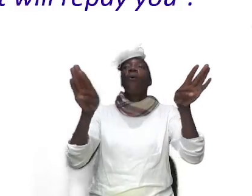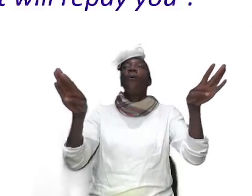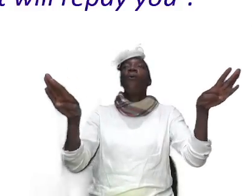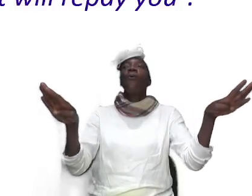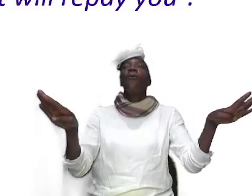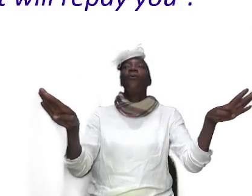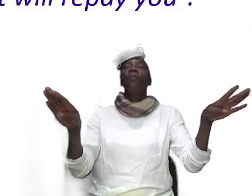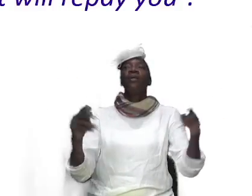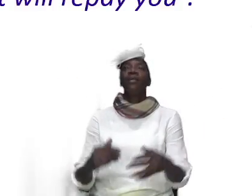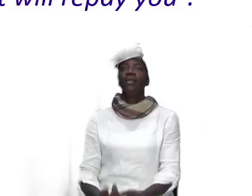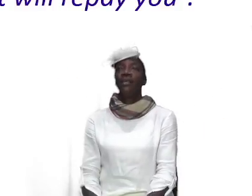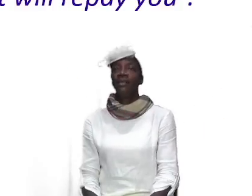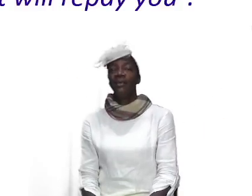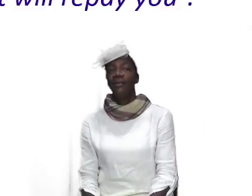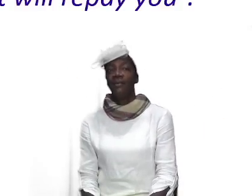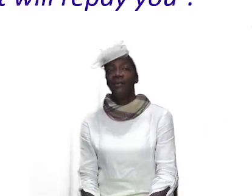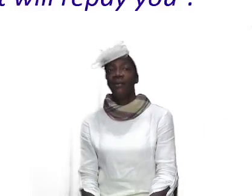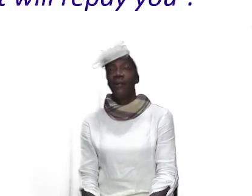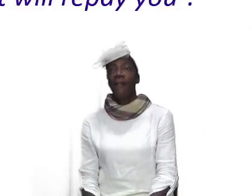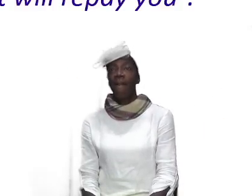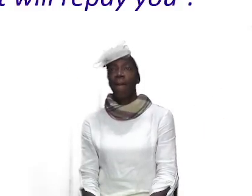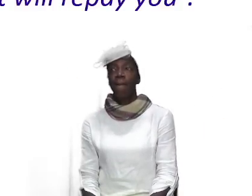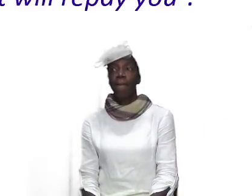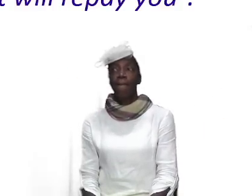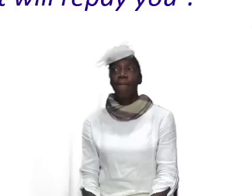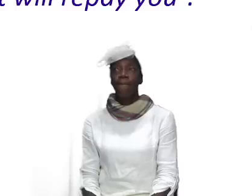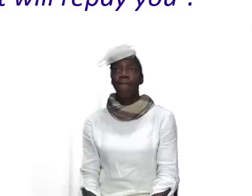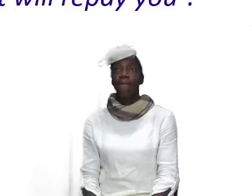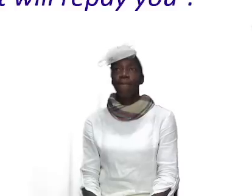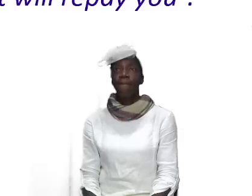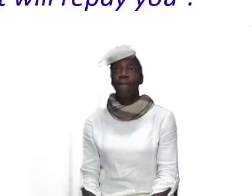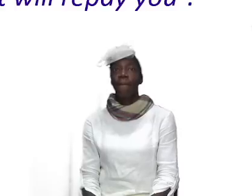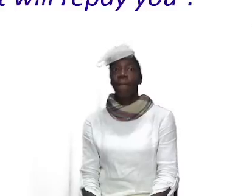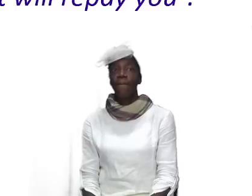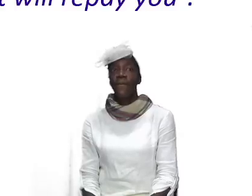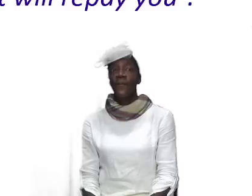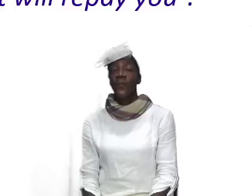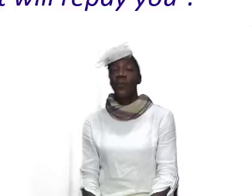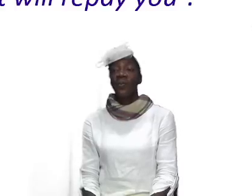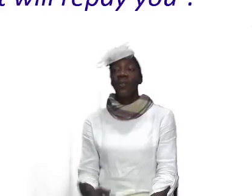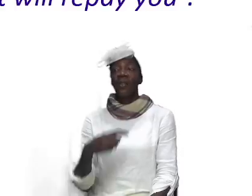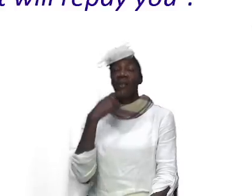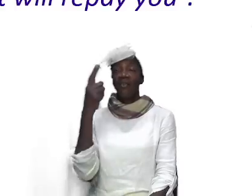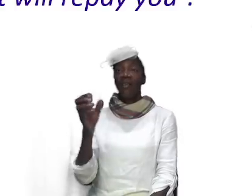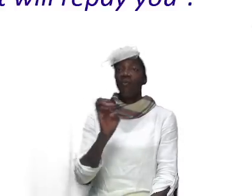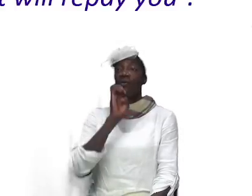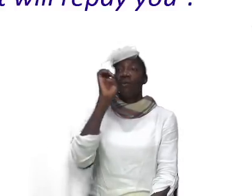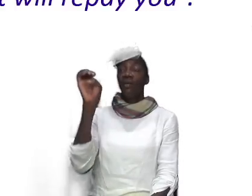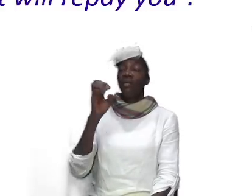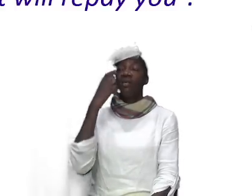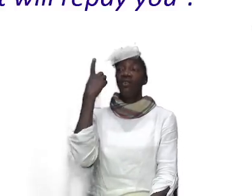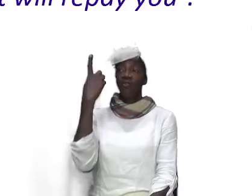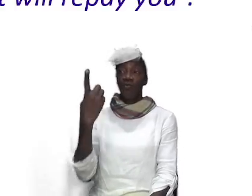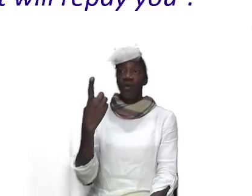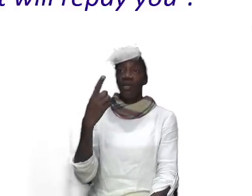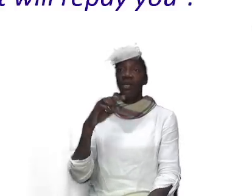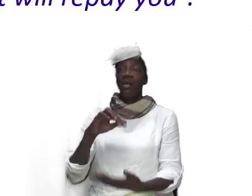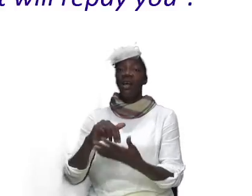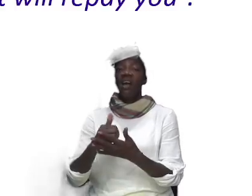So he's saying that about the giving now, you know. So, and he said it about each one of